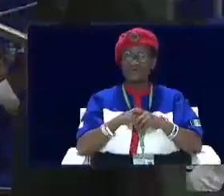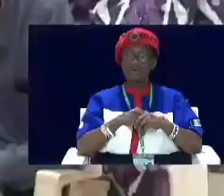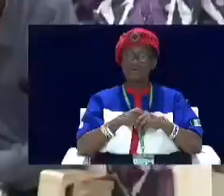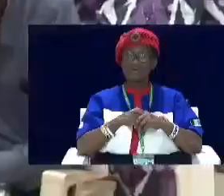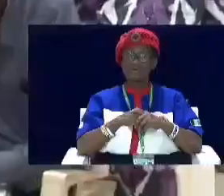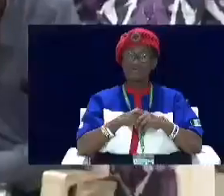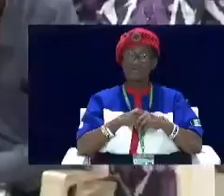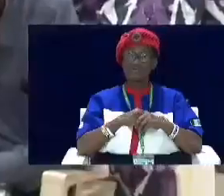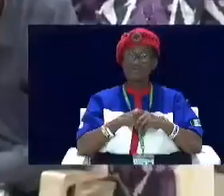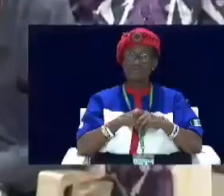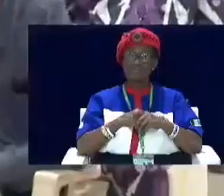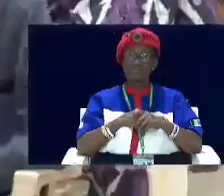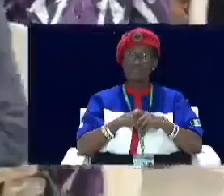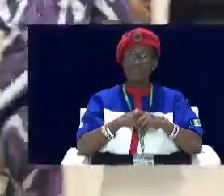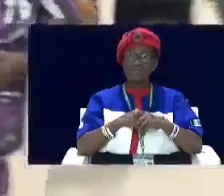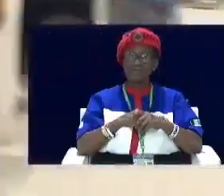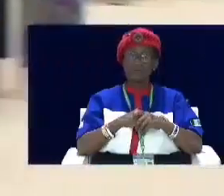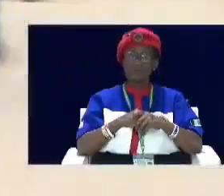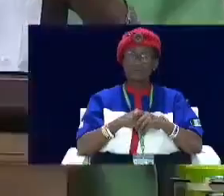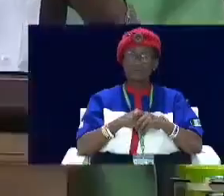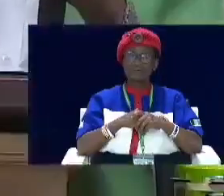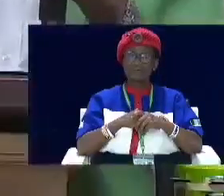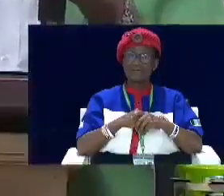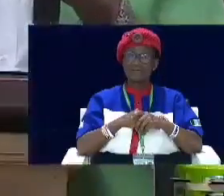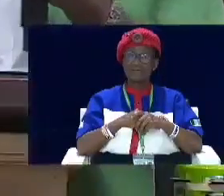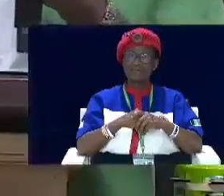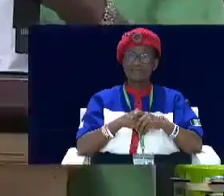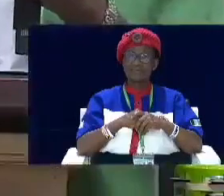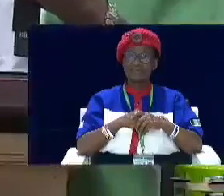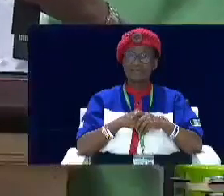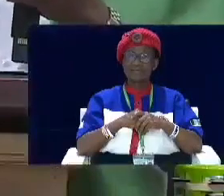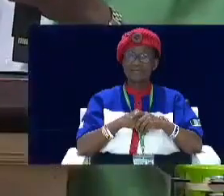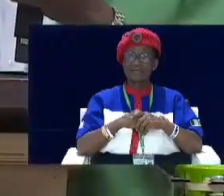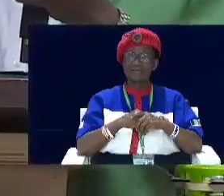Iru eni be ko ni rodun tuntun.